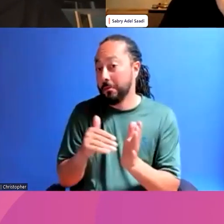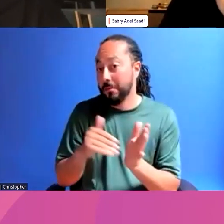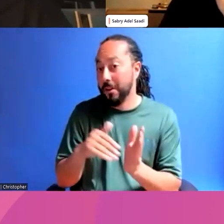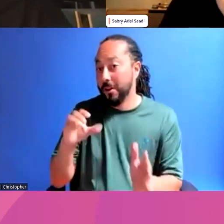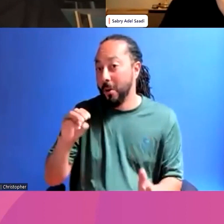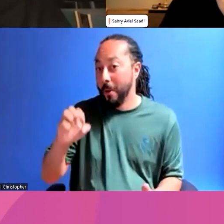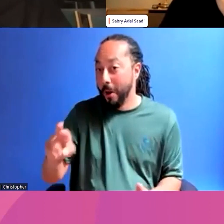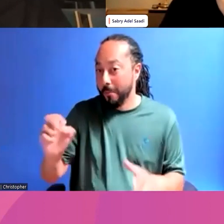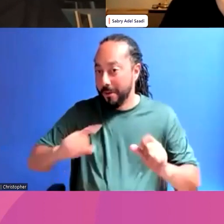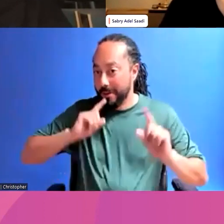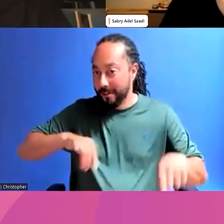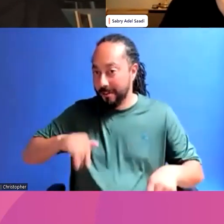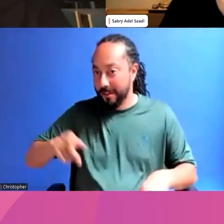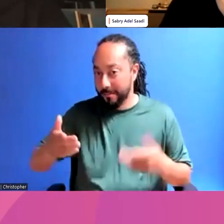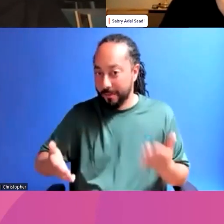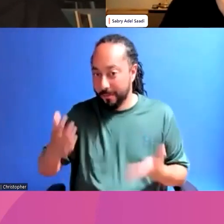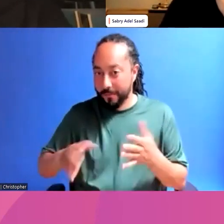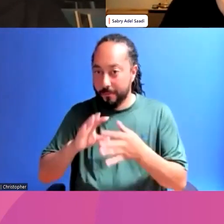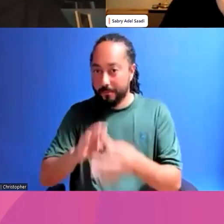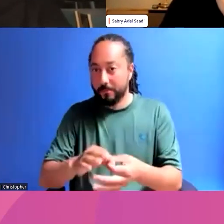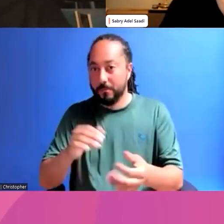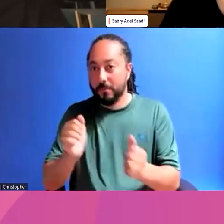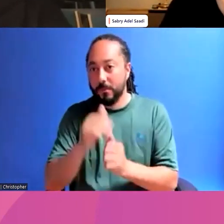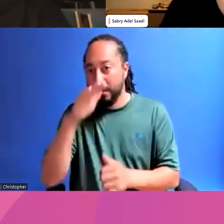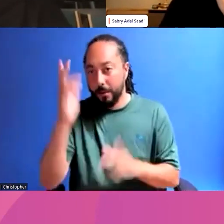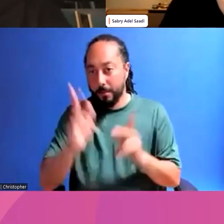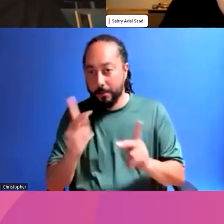to that, working specifically with Black populations.